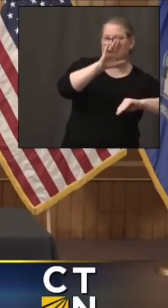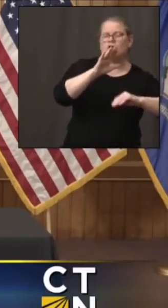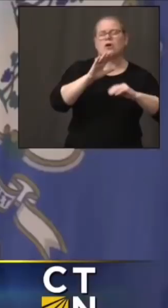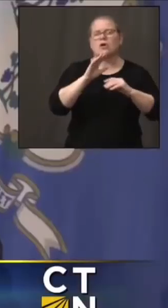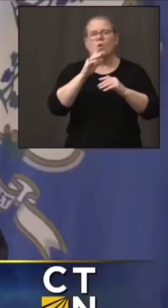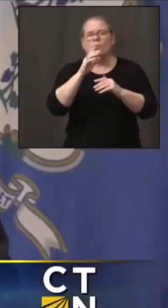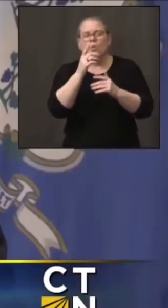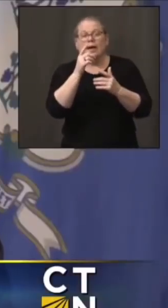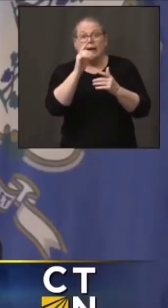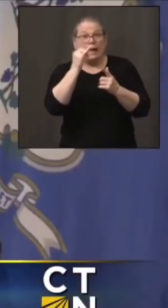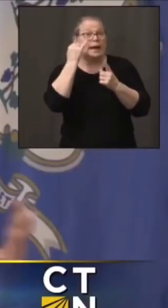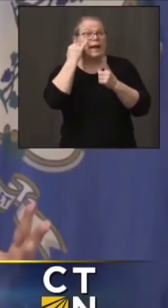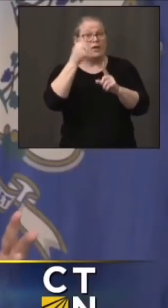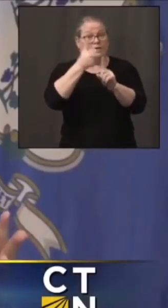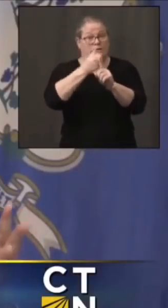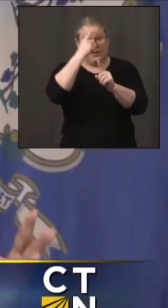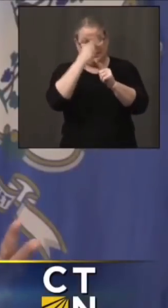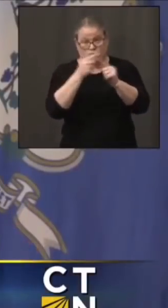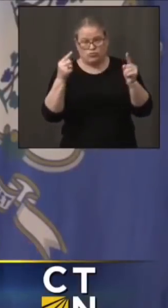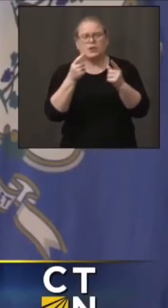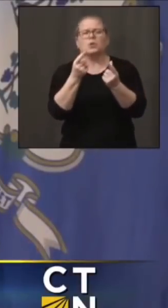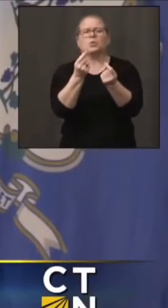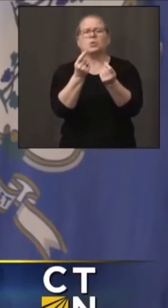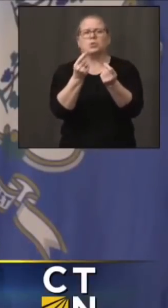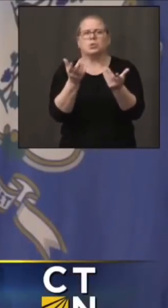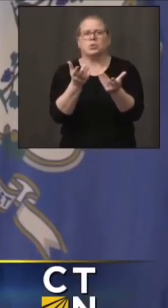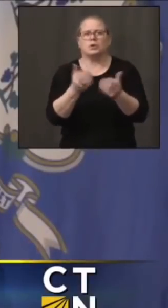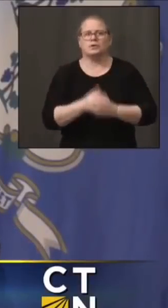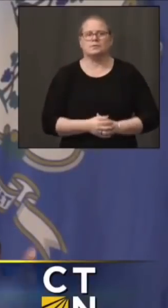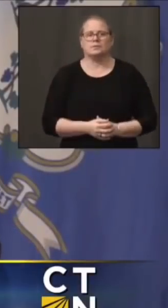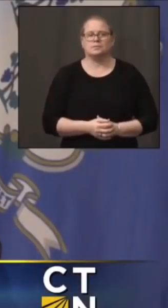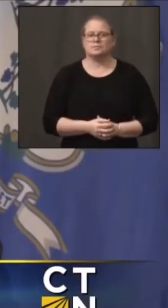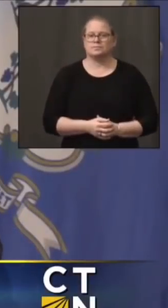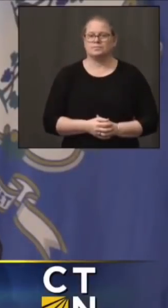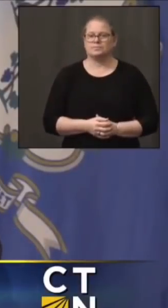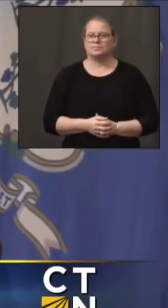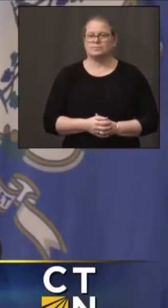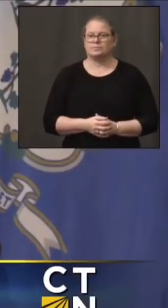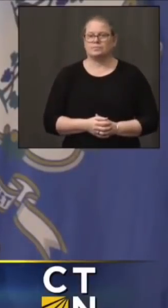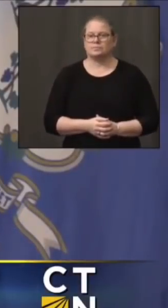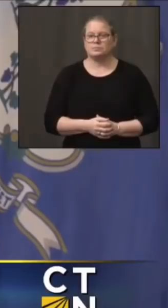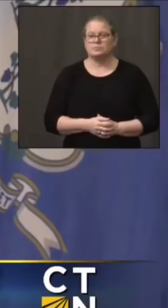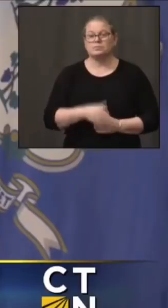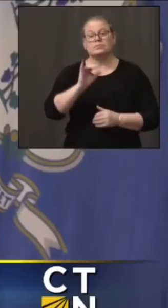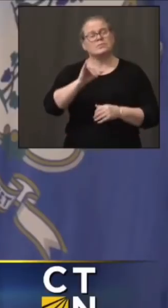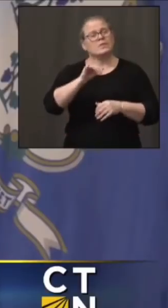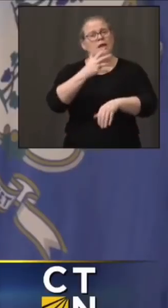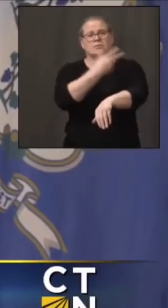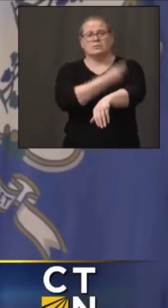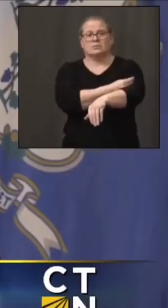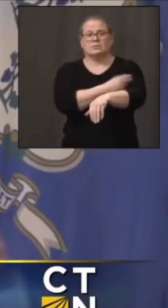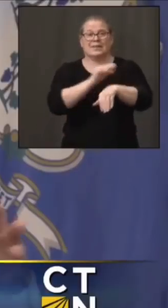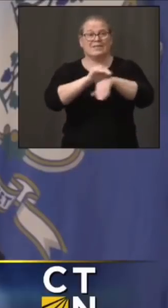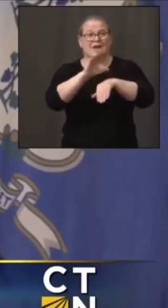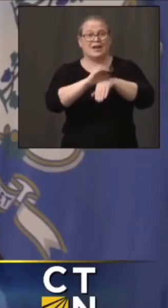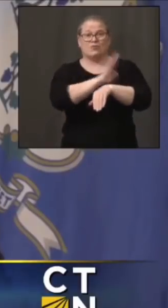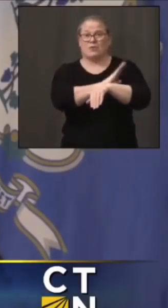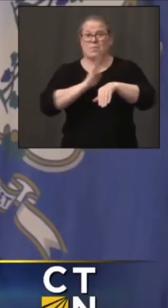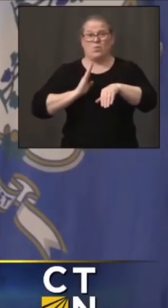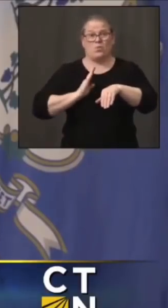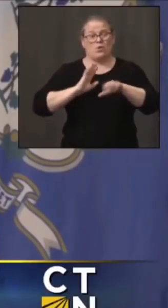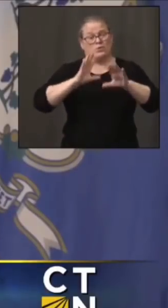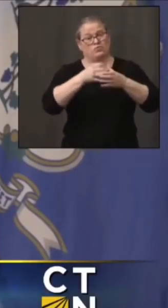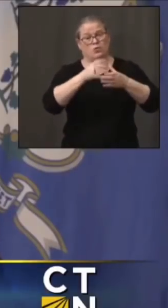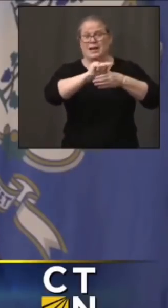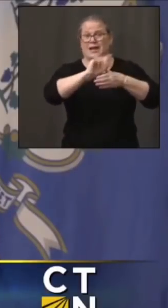Yeah, I'm really happy we got together this vaccine advisory board because, there's a lot of politics. Everybody's got